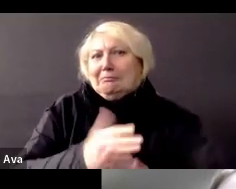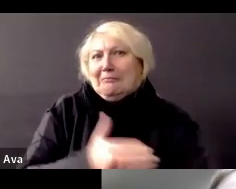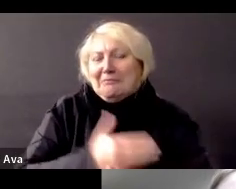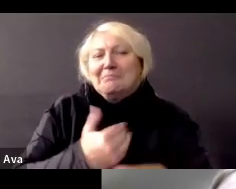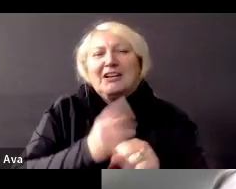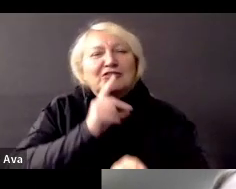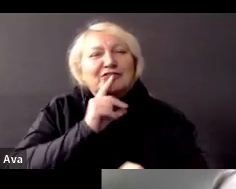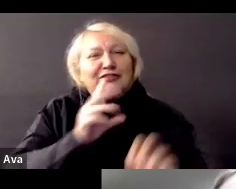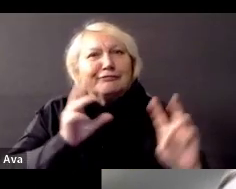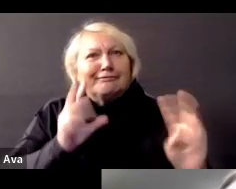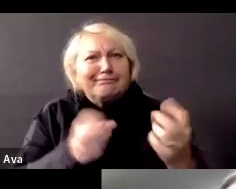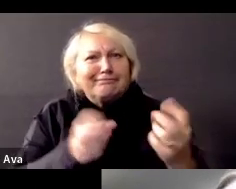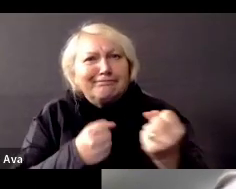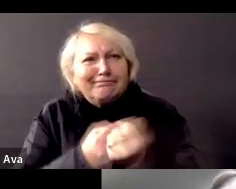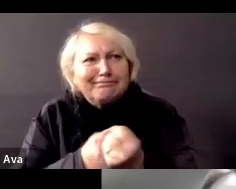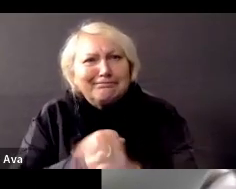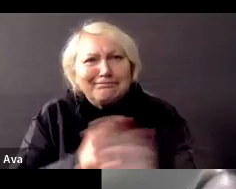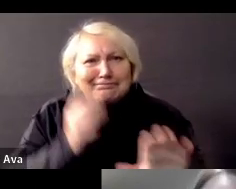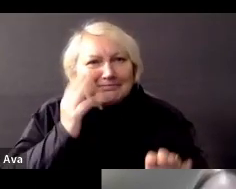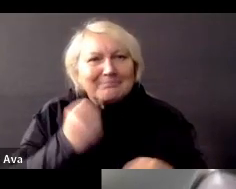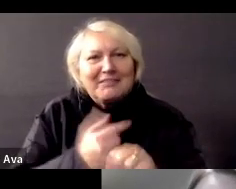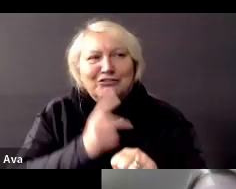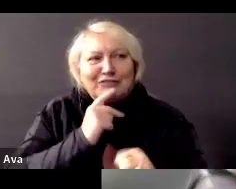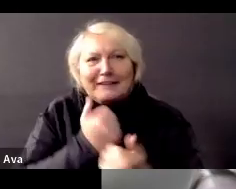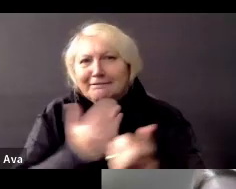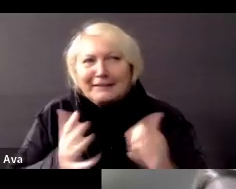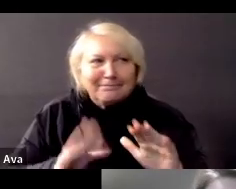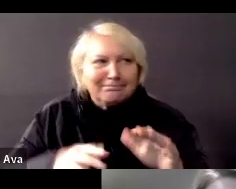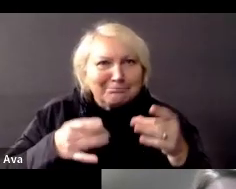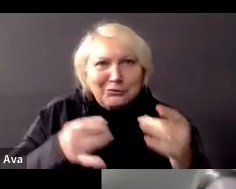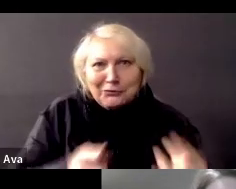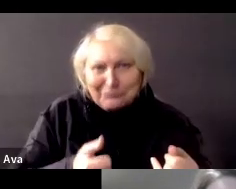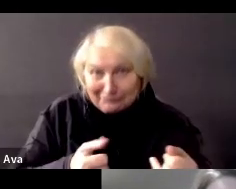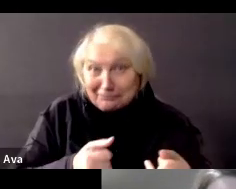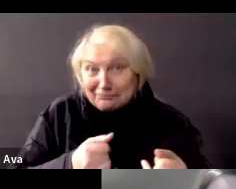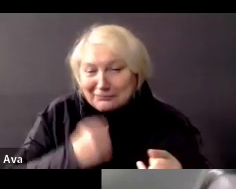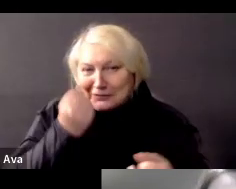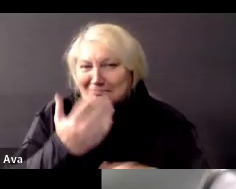and to help our event run smoothly.